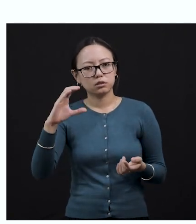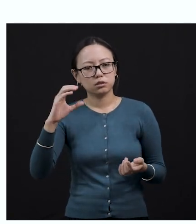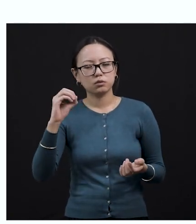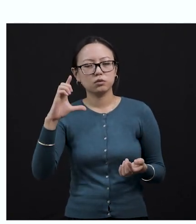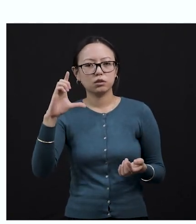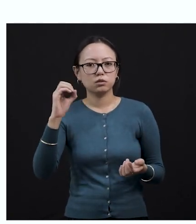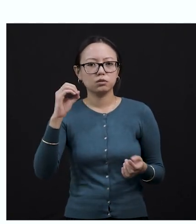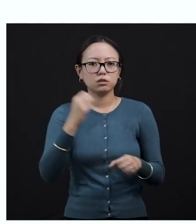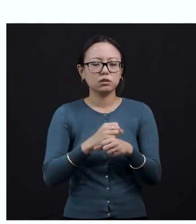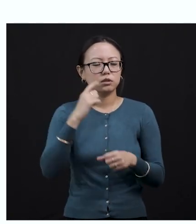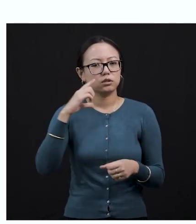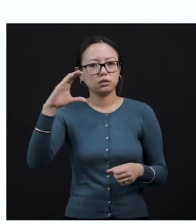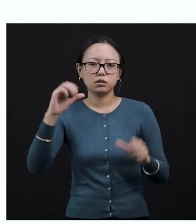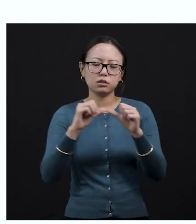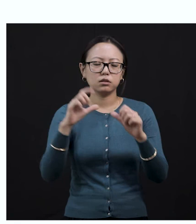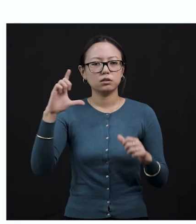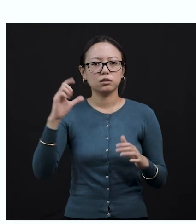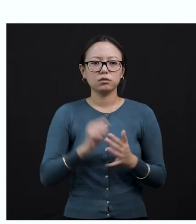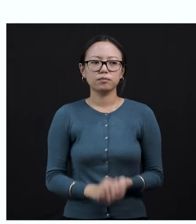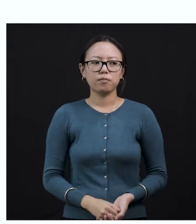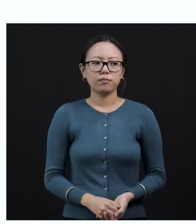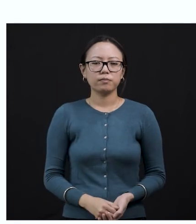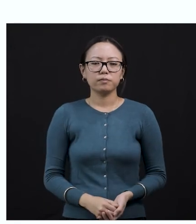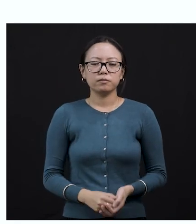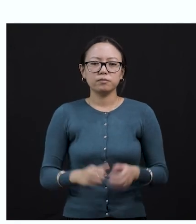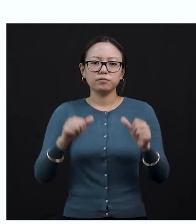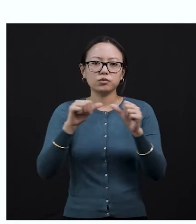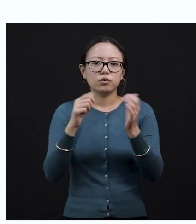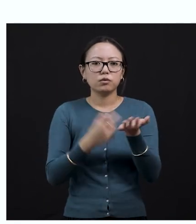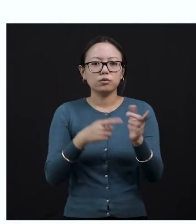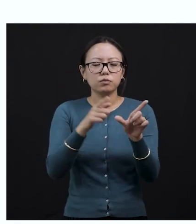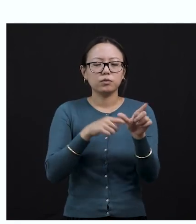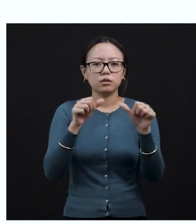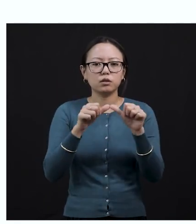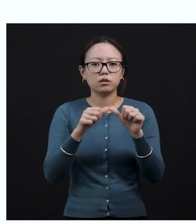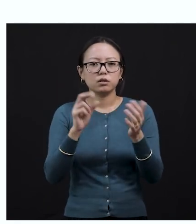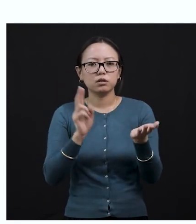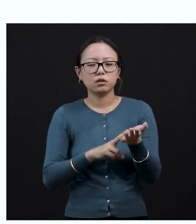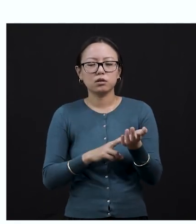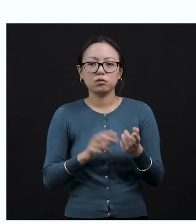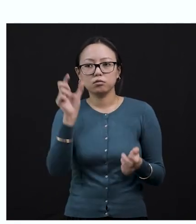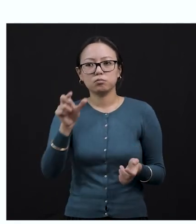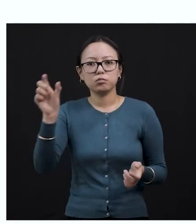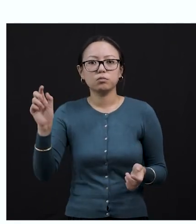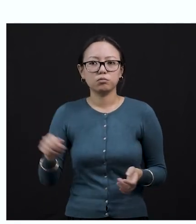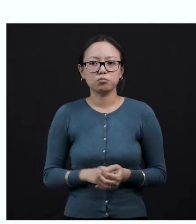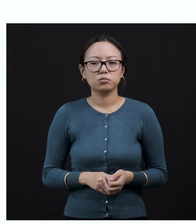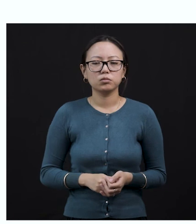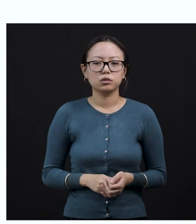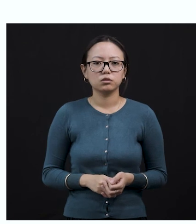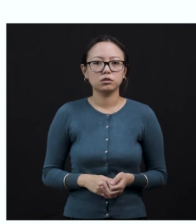right? And the Aryan people are also considered as the most advanced as compared to